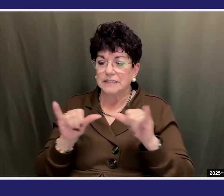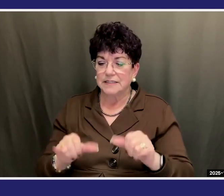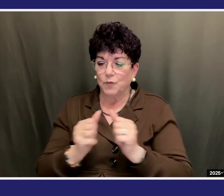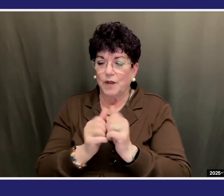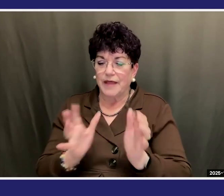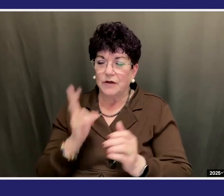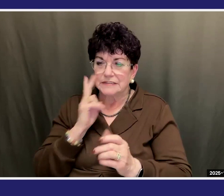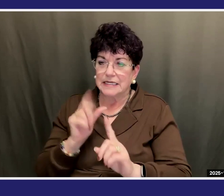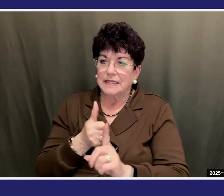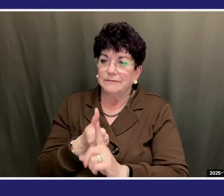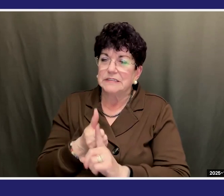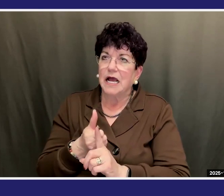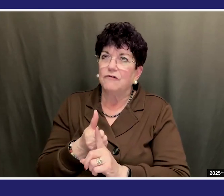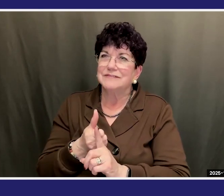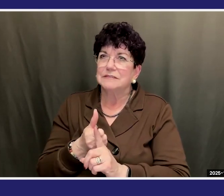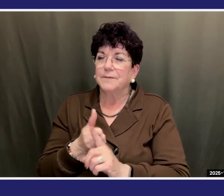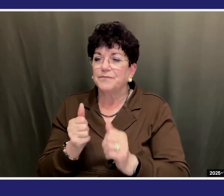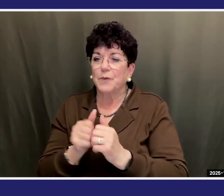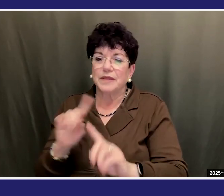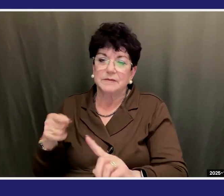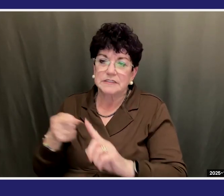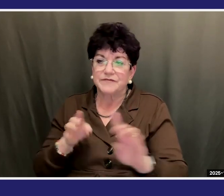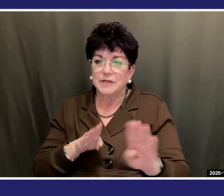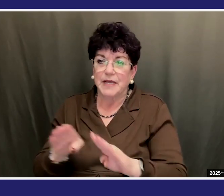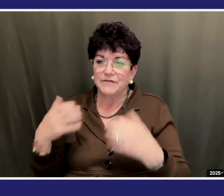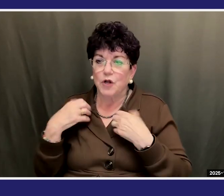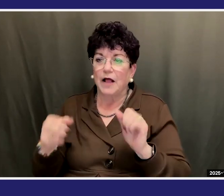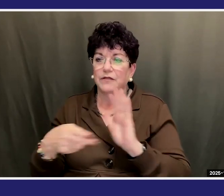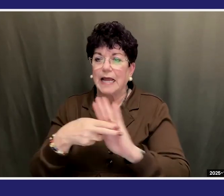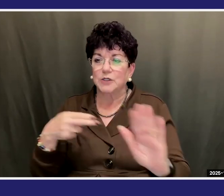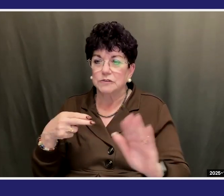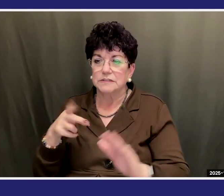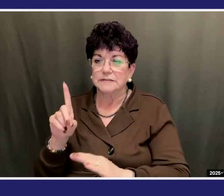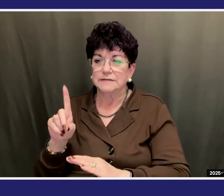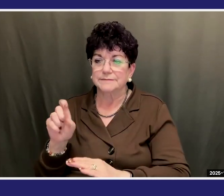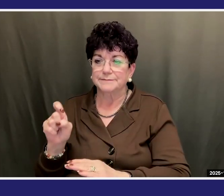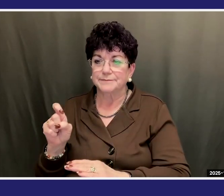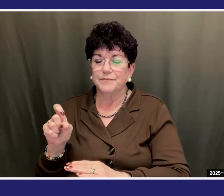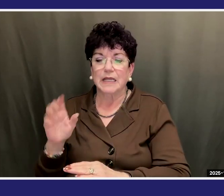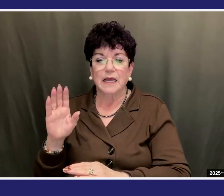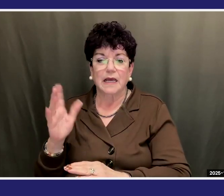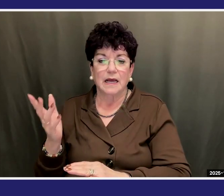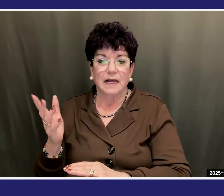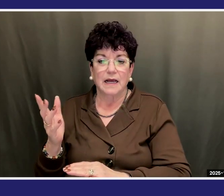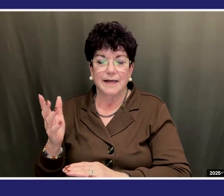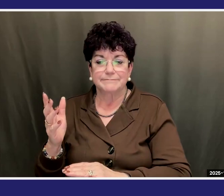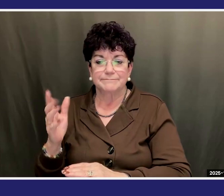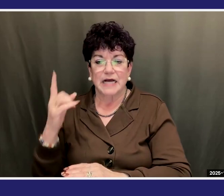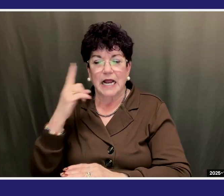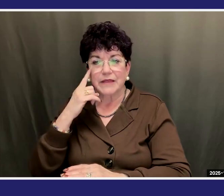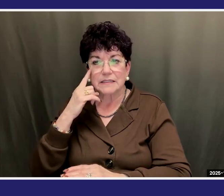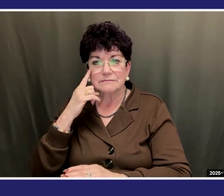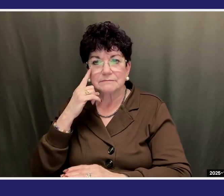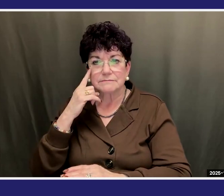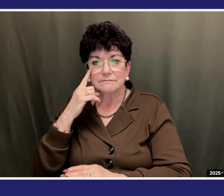seeing themselves with specific behavioral health diagnoses. And I think that